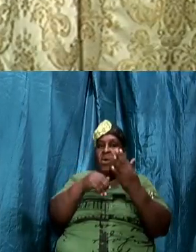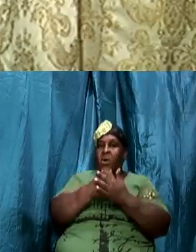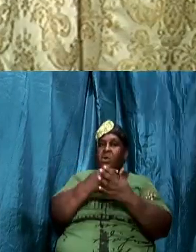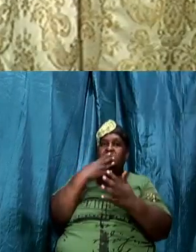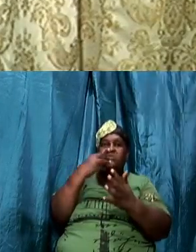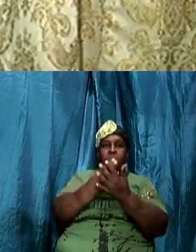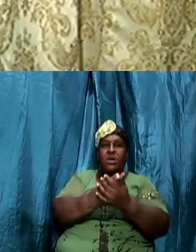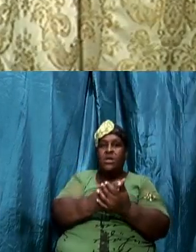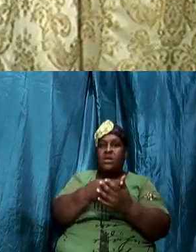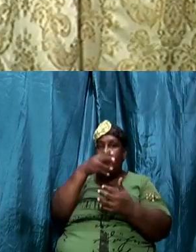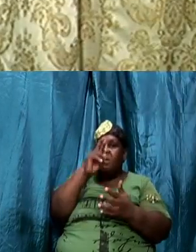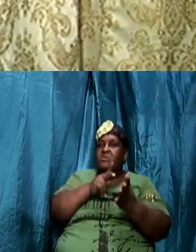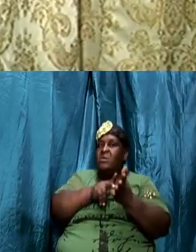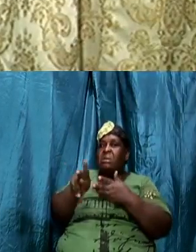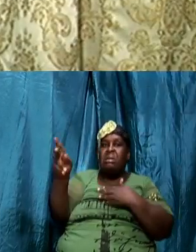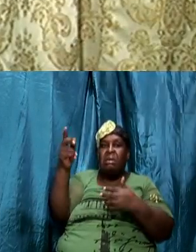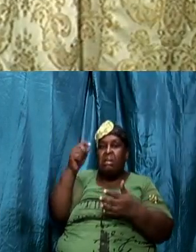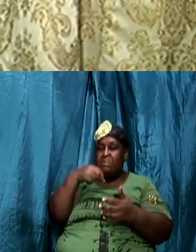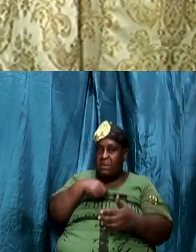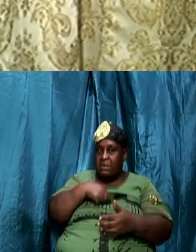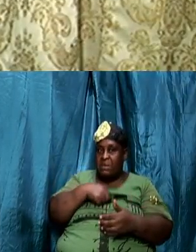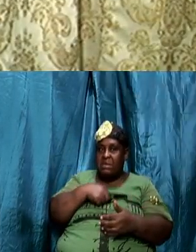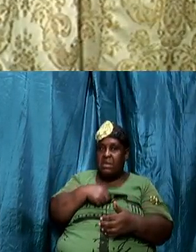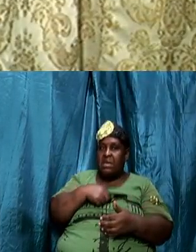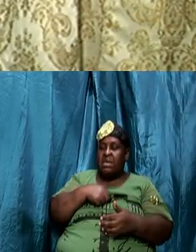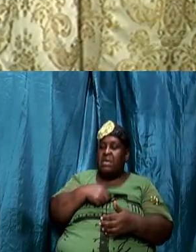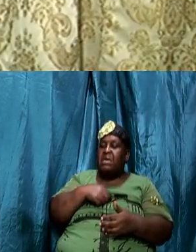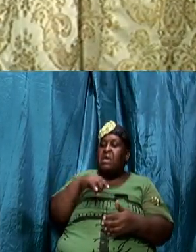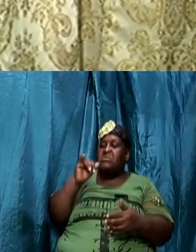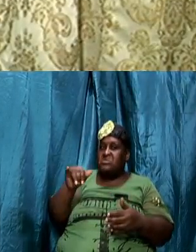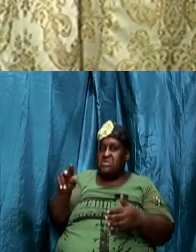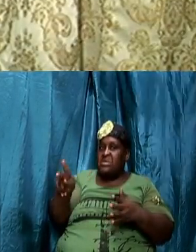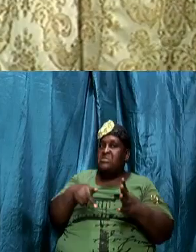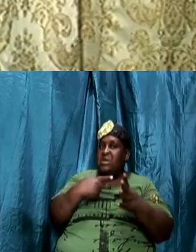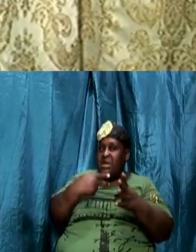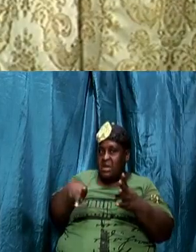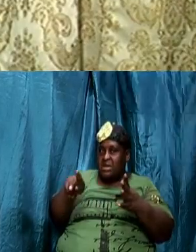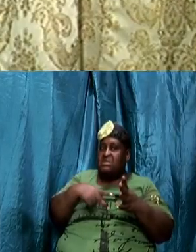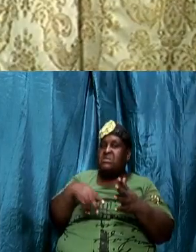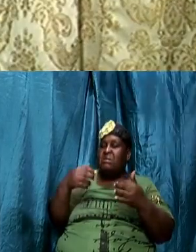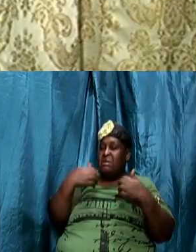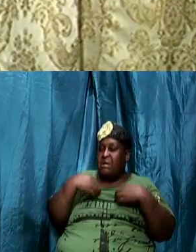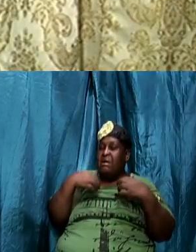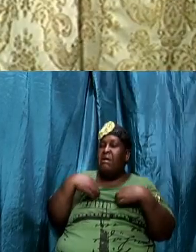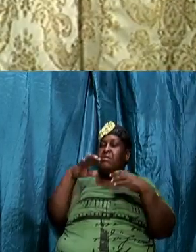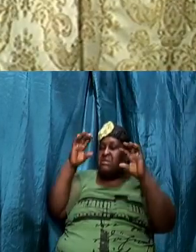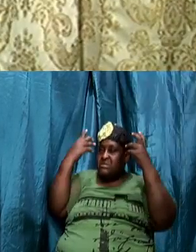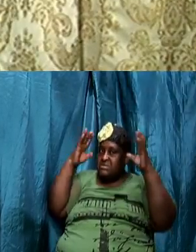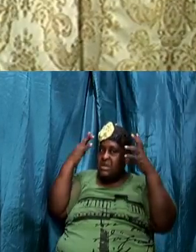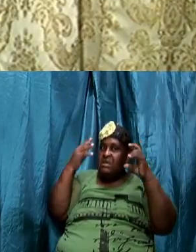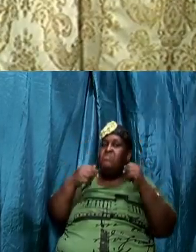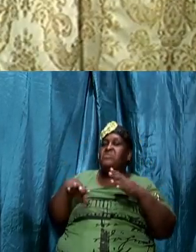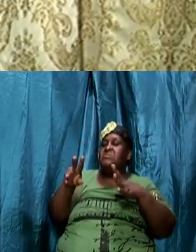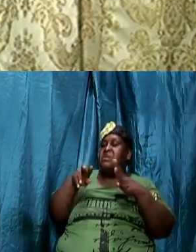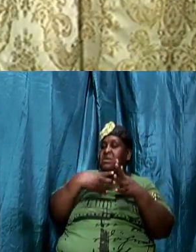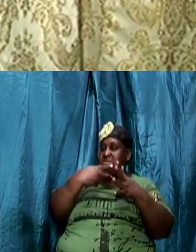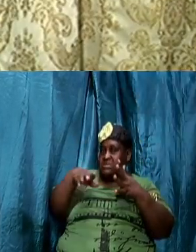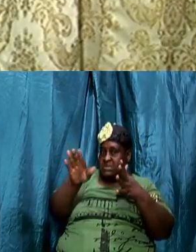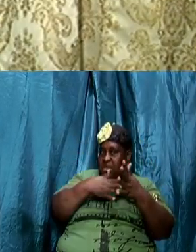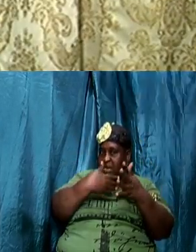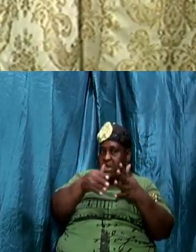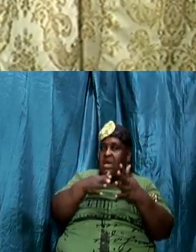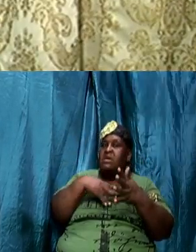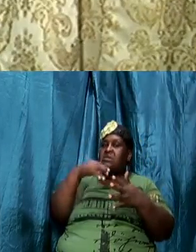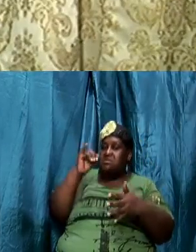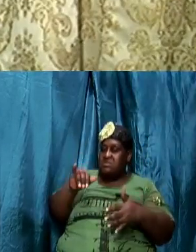Because see, God no kill me. See, me can still dance. See, me can still have a feast in the house. See, me can still sing. See, me can still